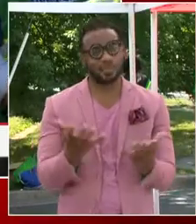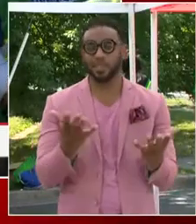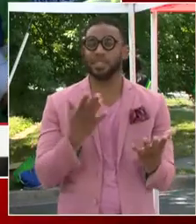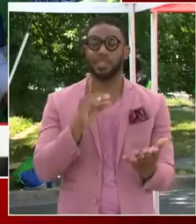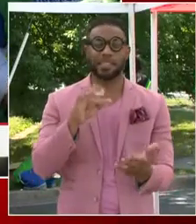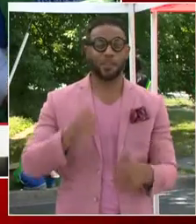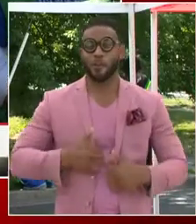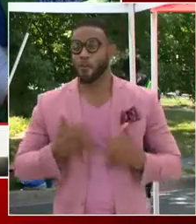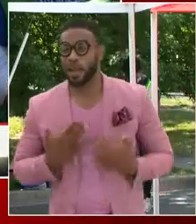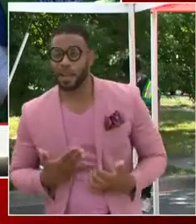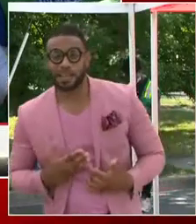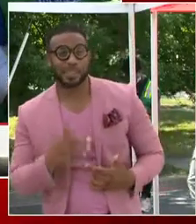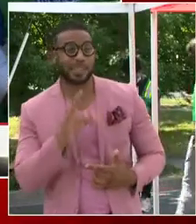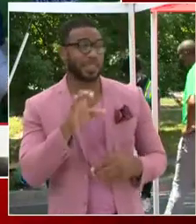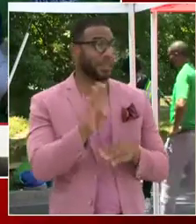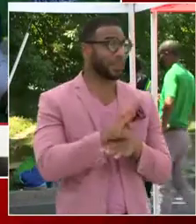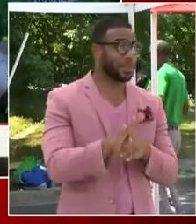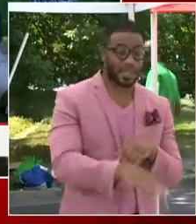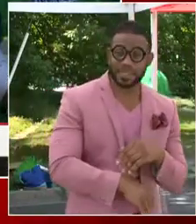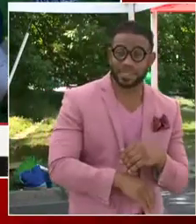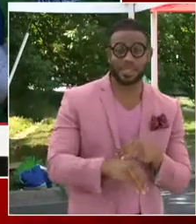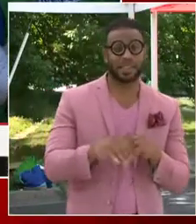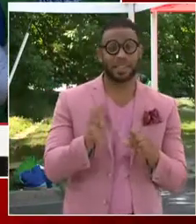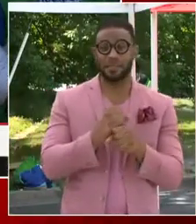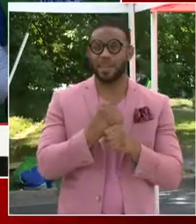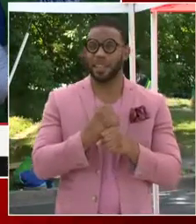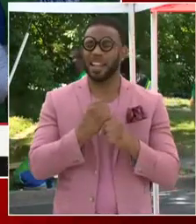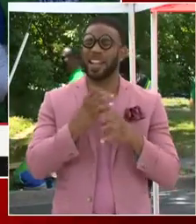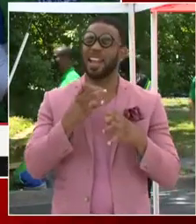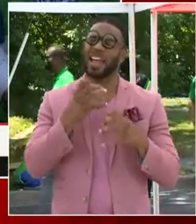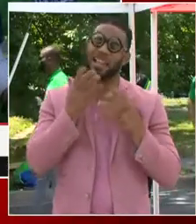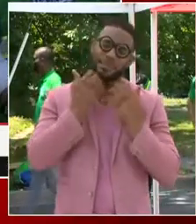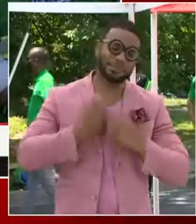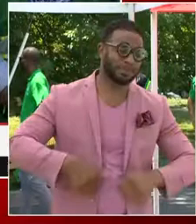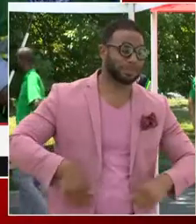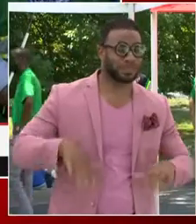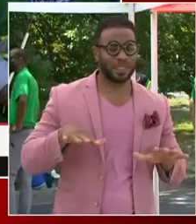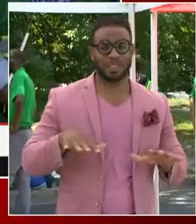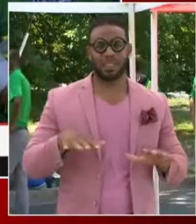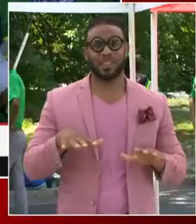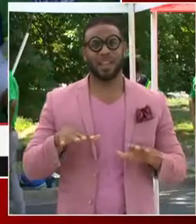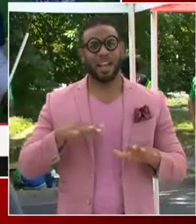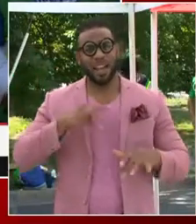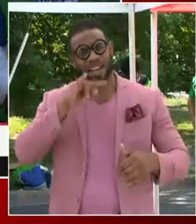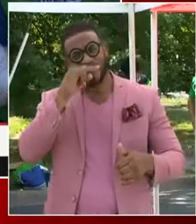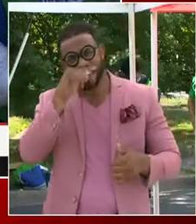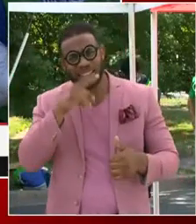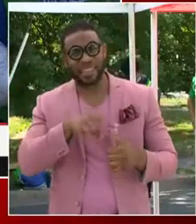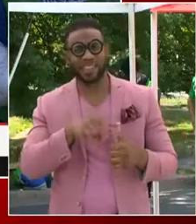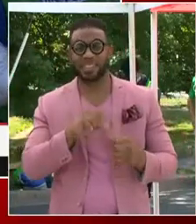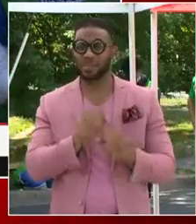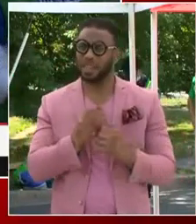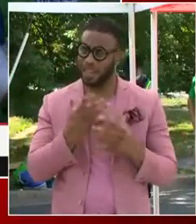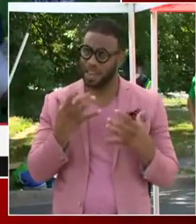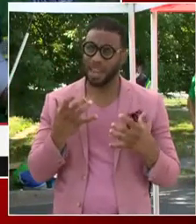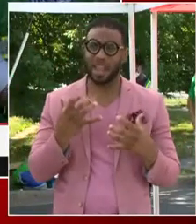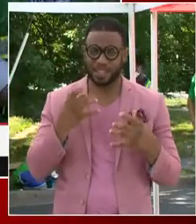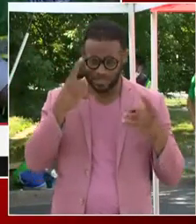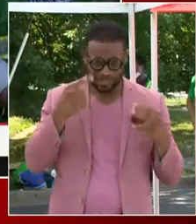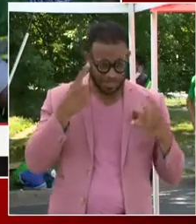DC residents, DC businesses have made a lot of sacrifices. Our kids have made a lot